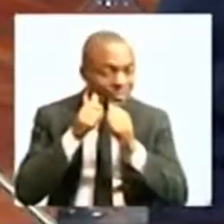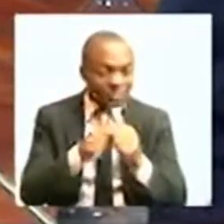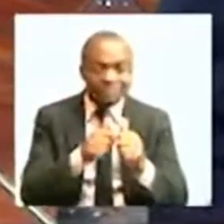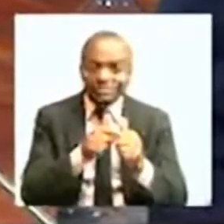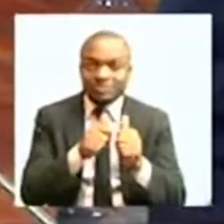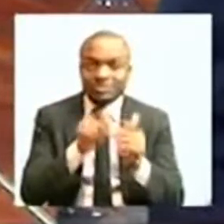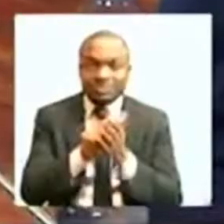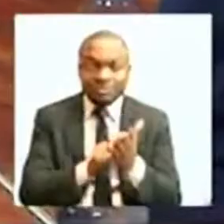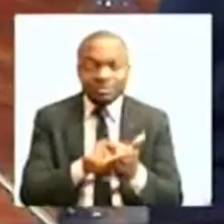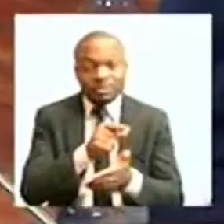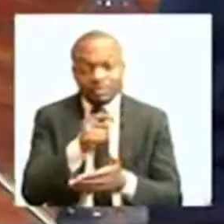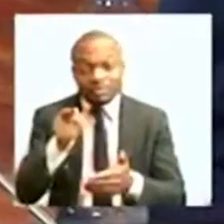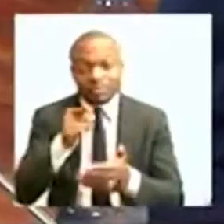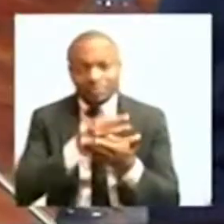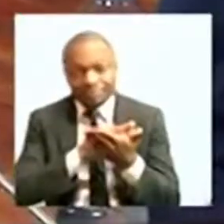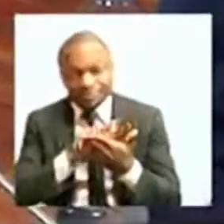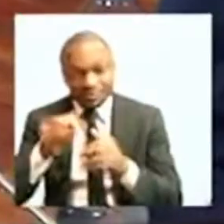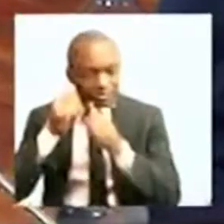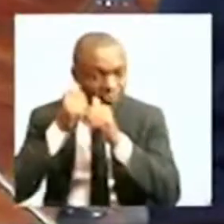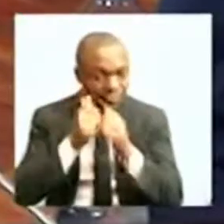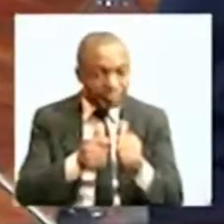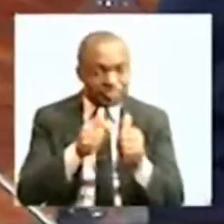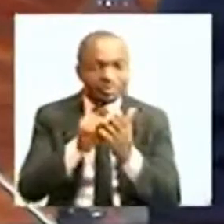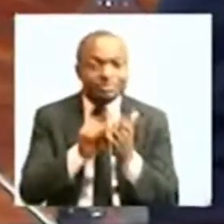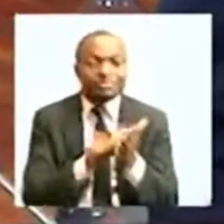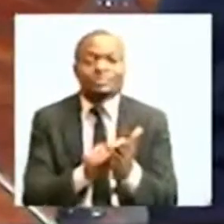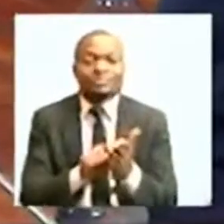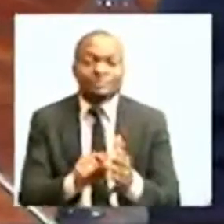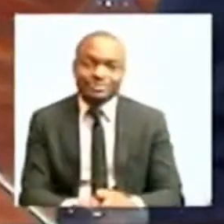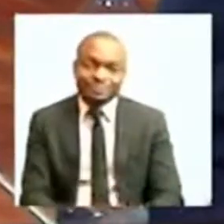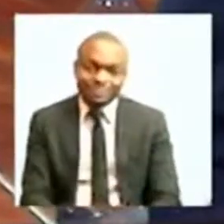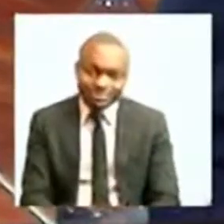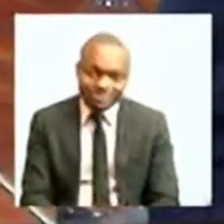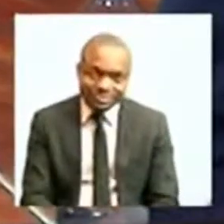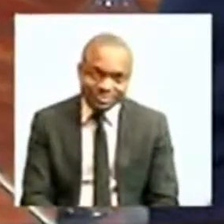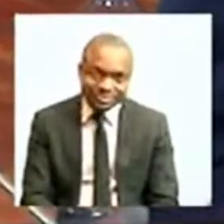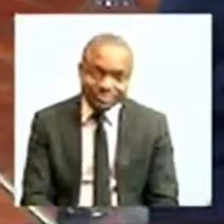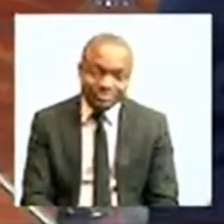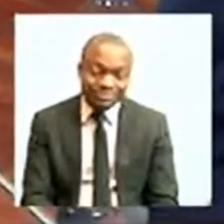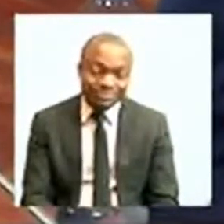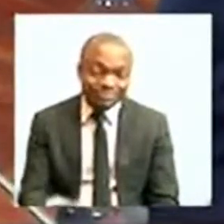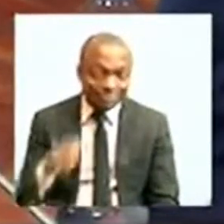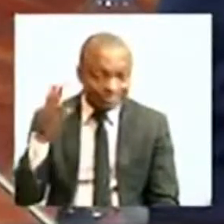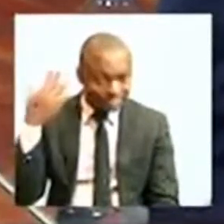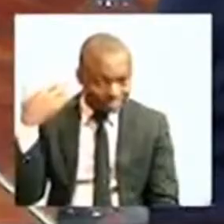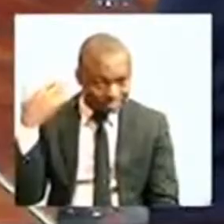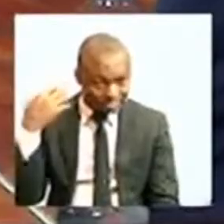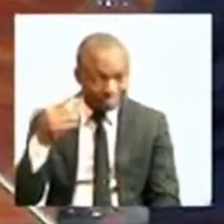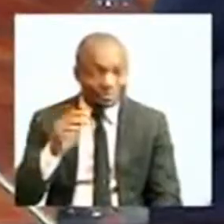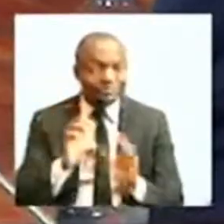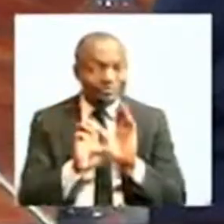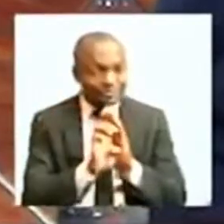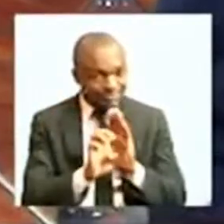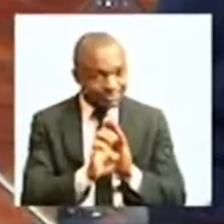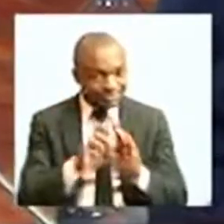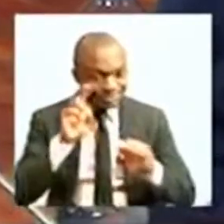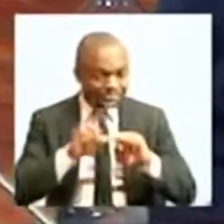to adhere to specific provisions of any particular circular. Very recently, for example, Chairperson,